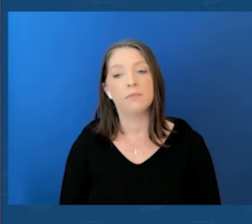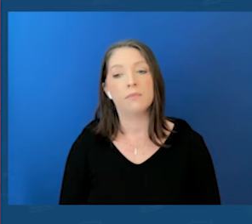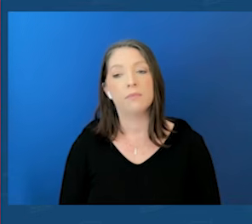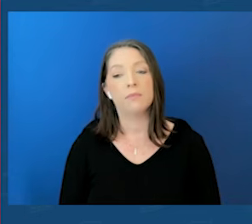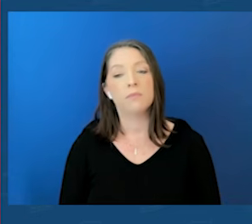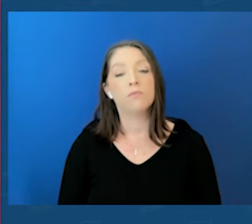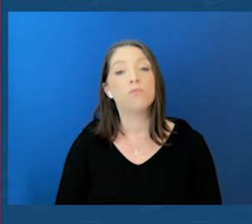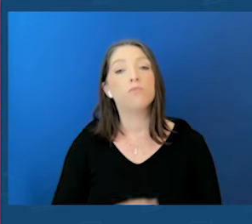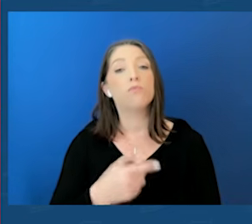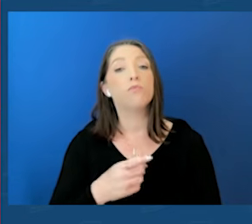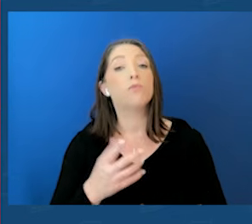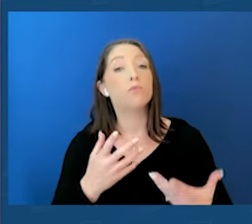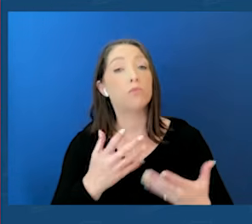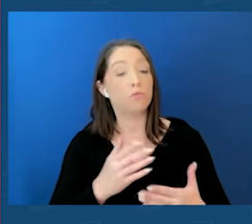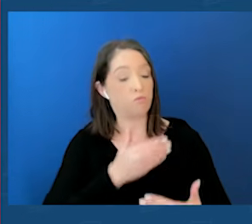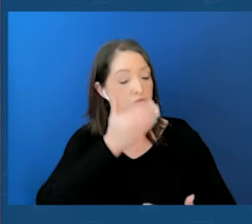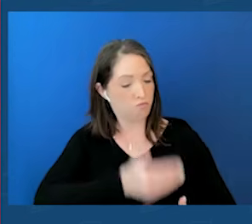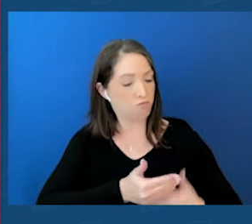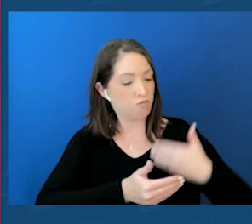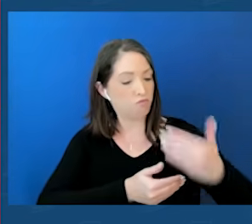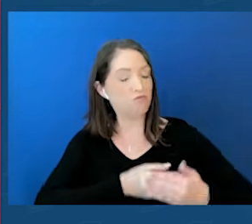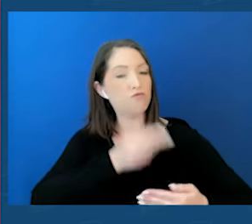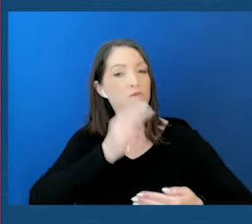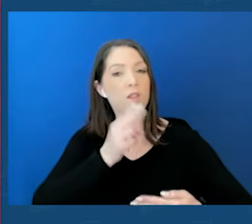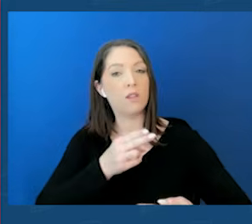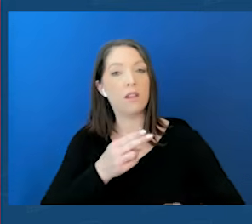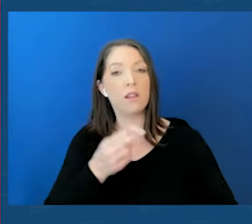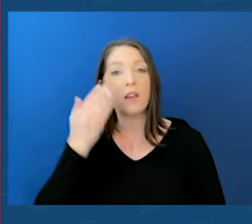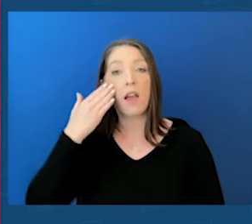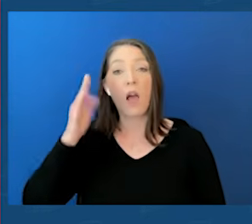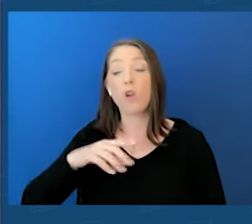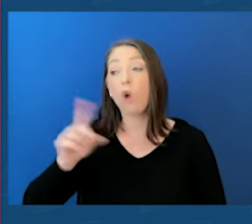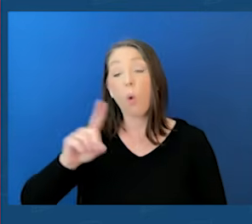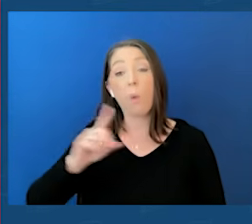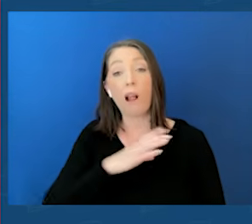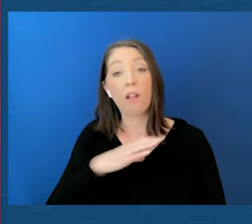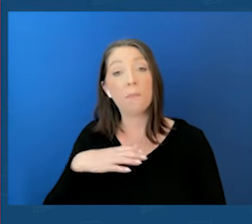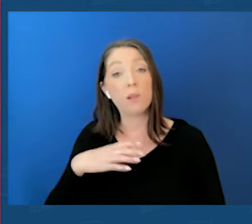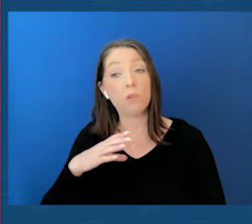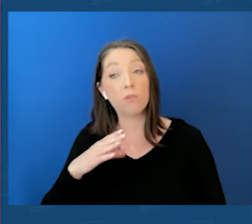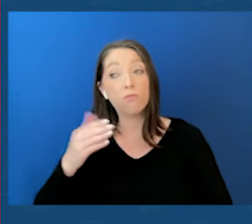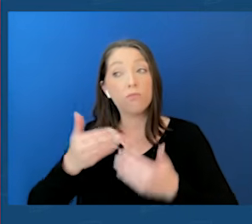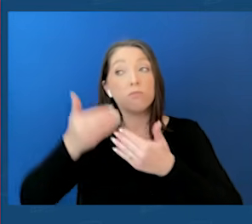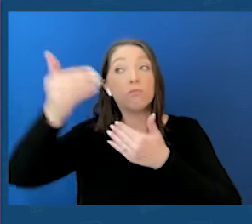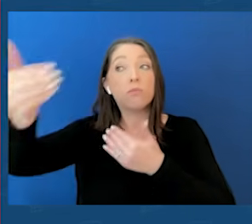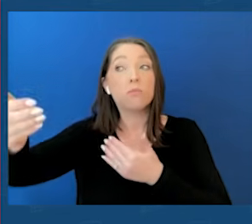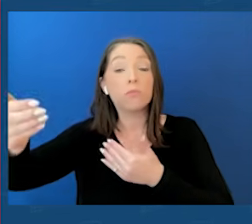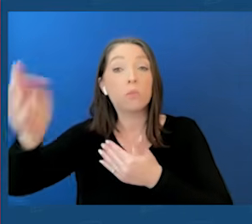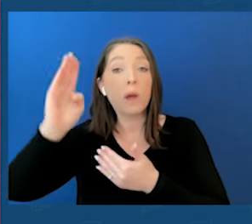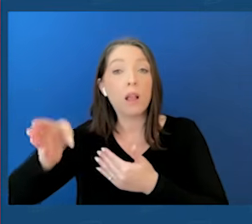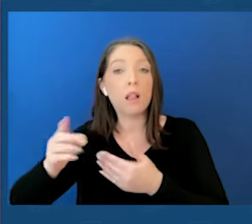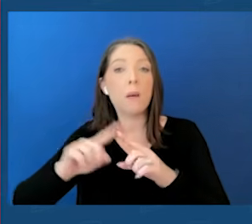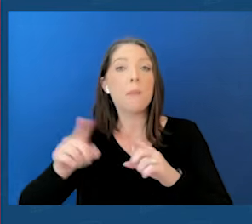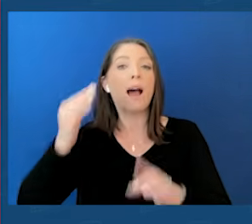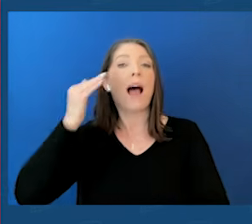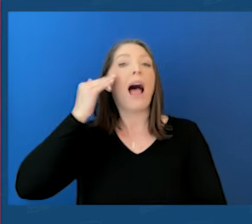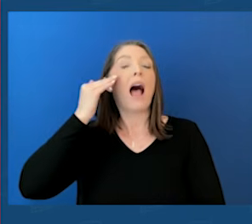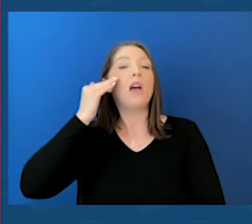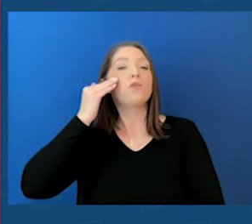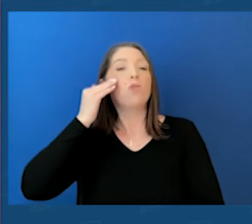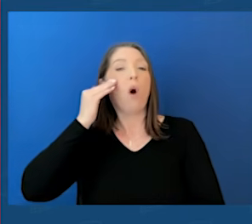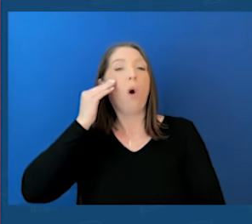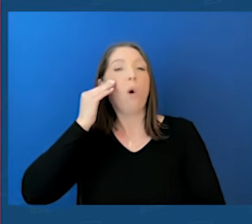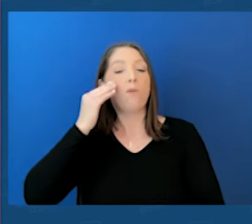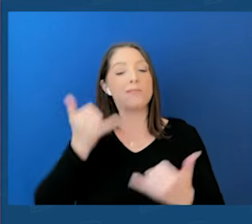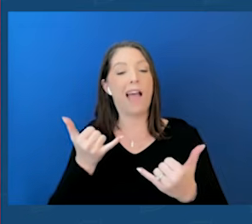a step in history. I do not know where the commission will go, but I know that history is made because there is a commission and